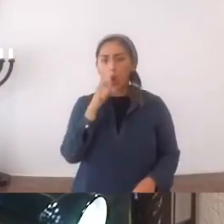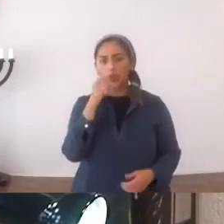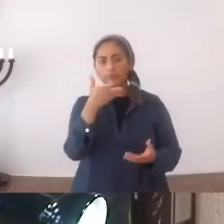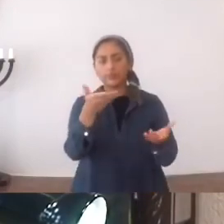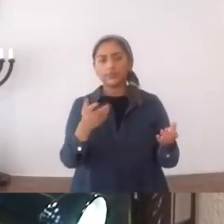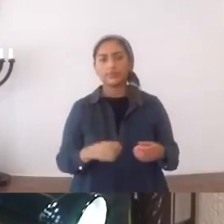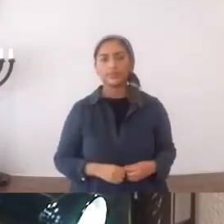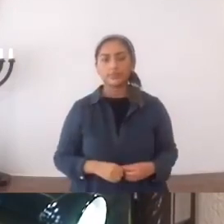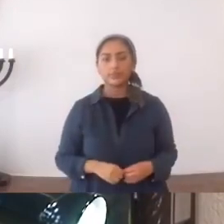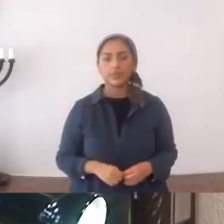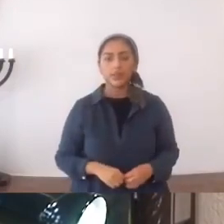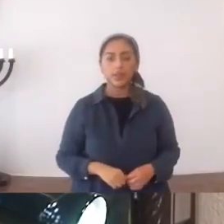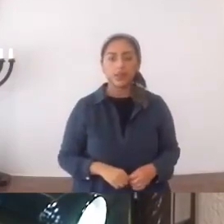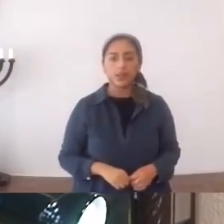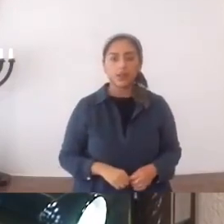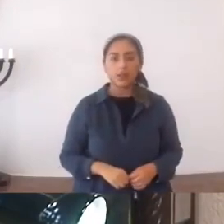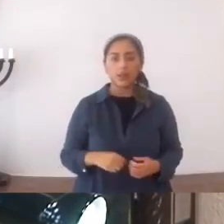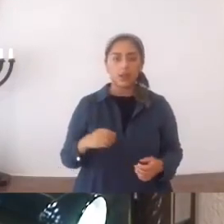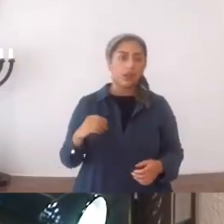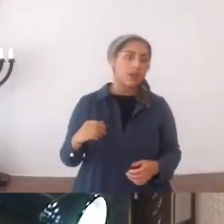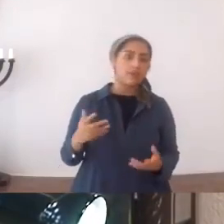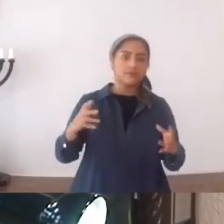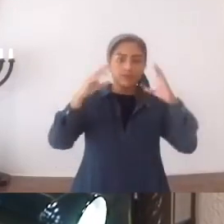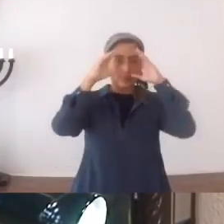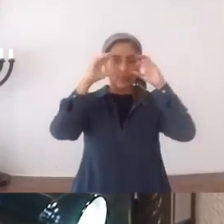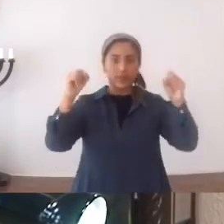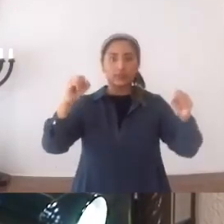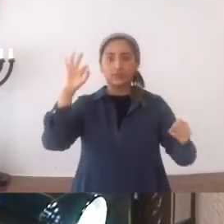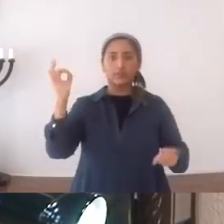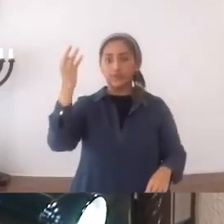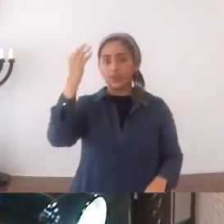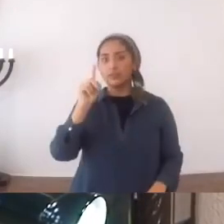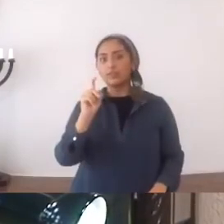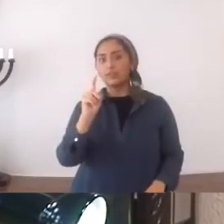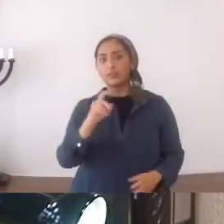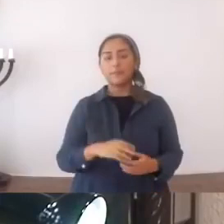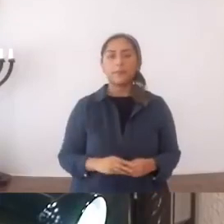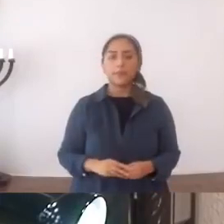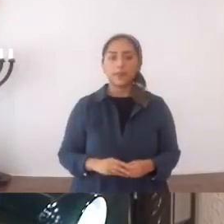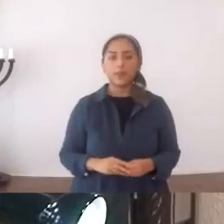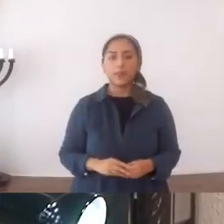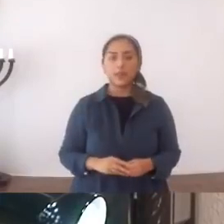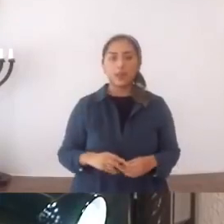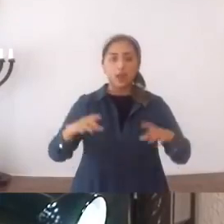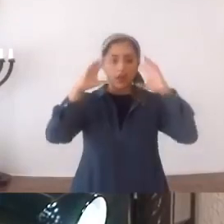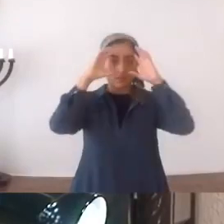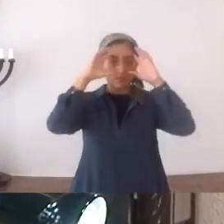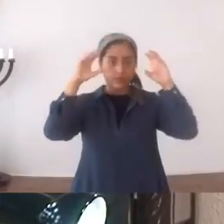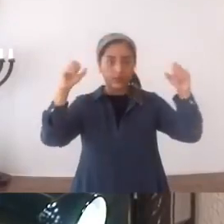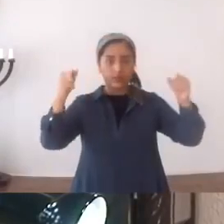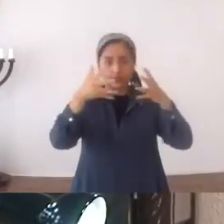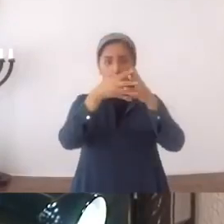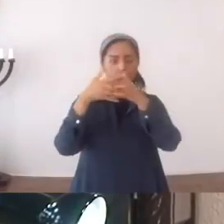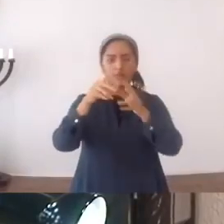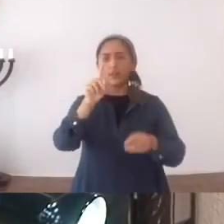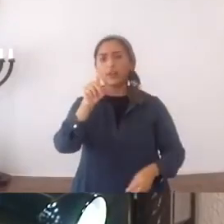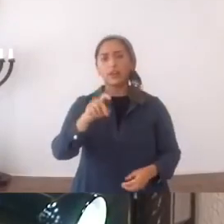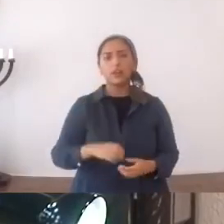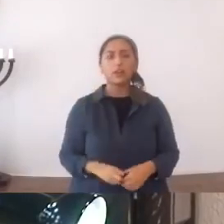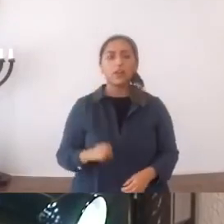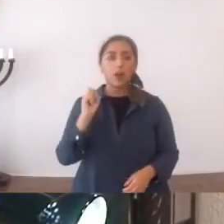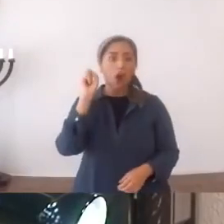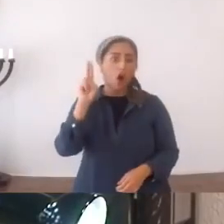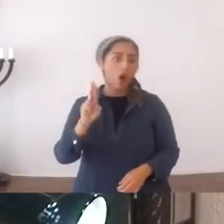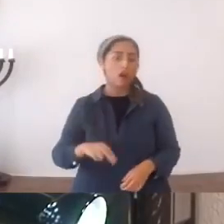fuera el anti-Mashiach? Who might you think that could be the anti-Messiah? ¿Macron anti-Mashiach? de Francia? Macron from No. France? No. ¿Donald Trump? Donald